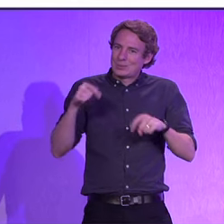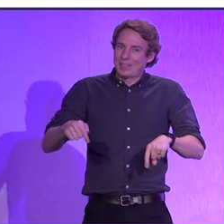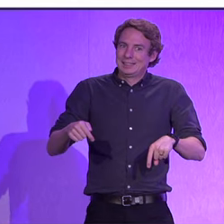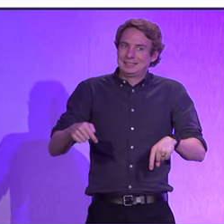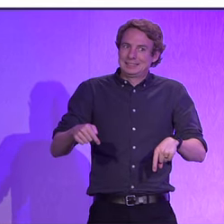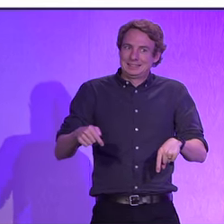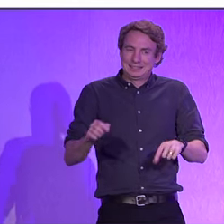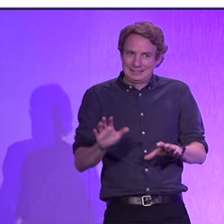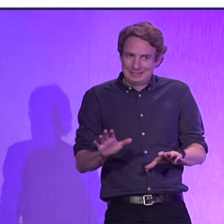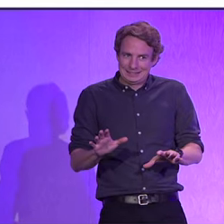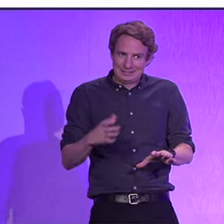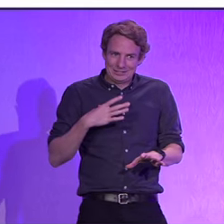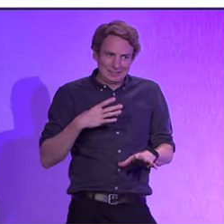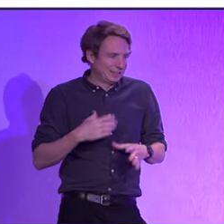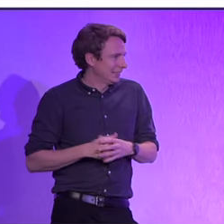this.